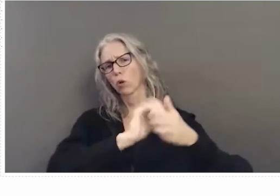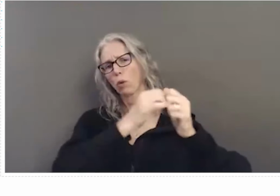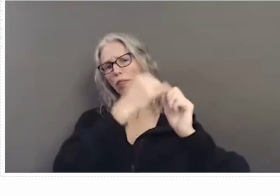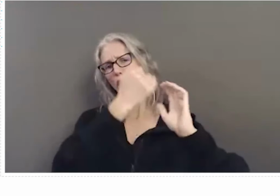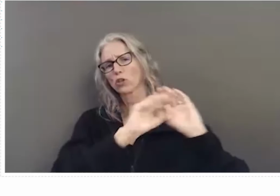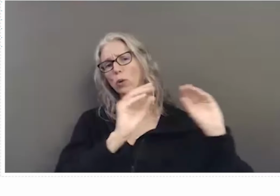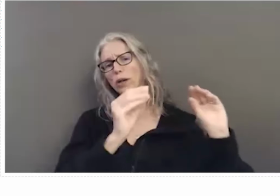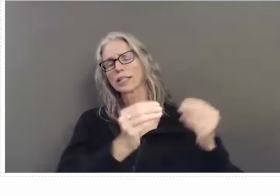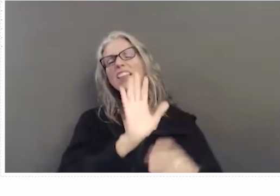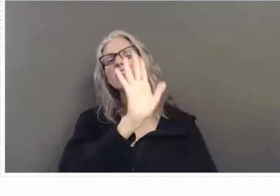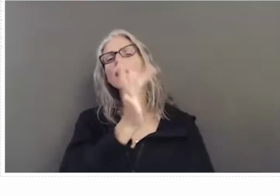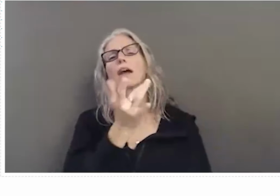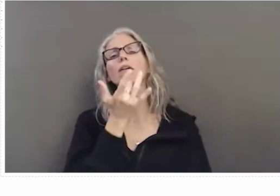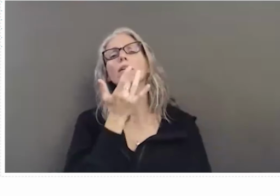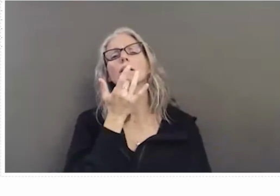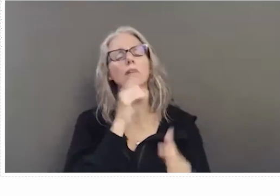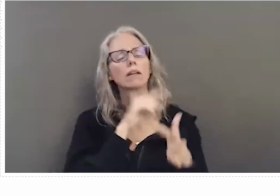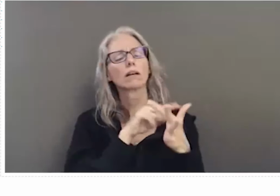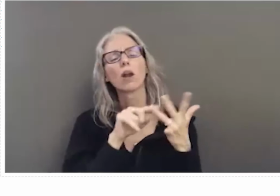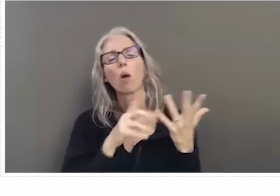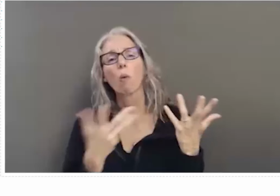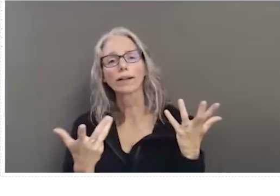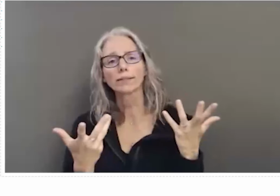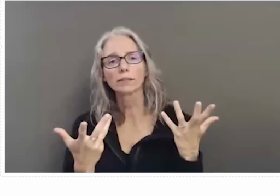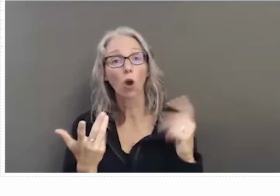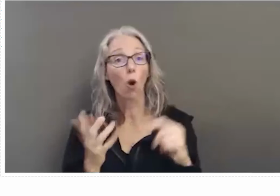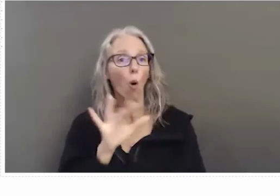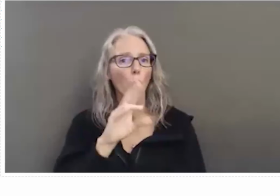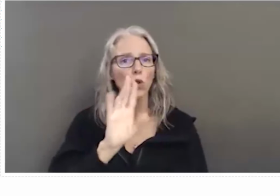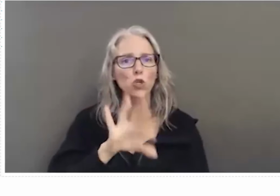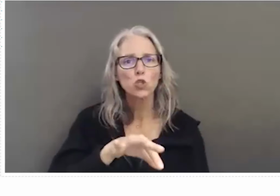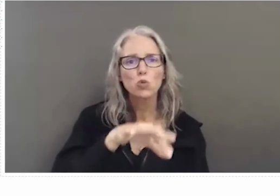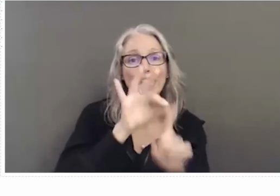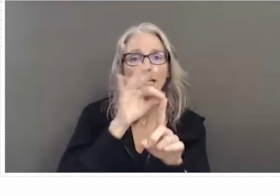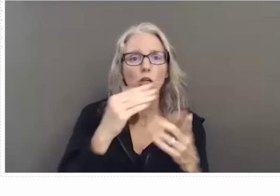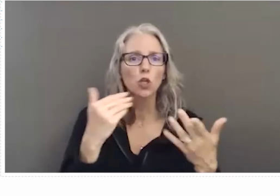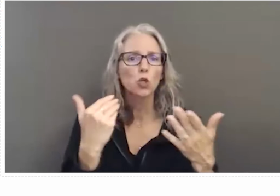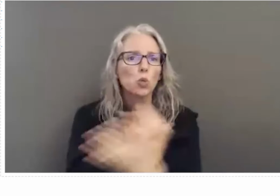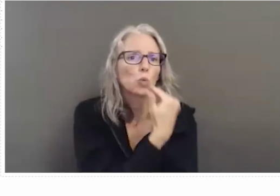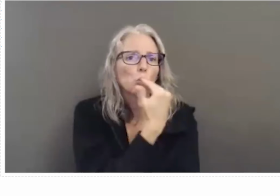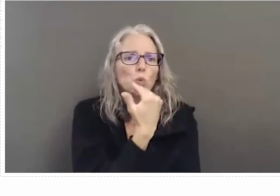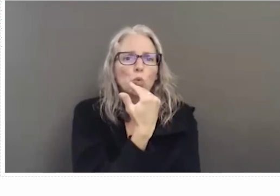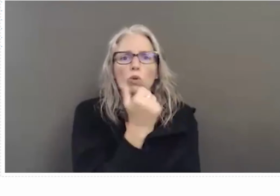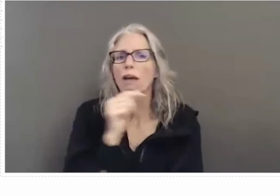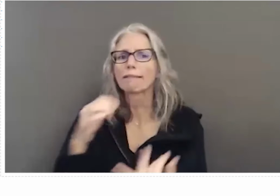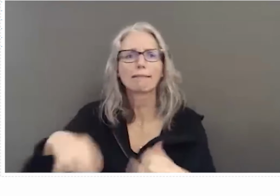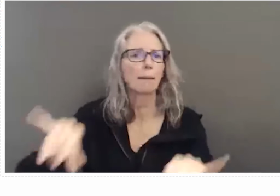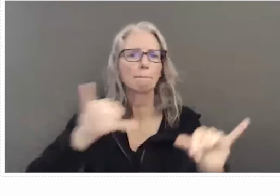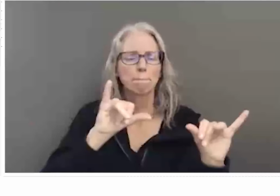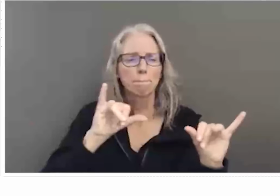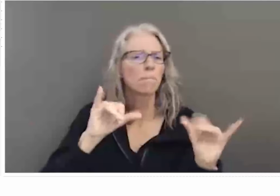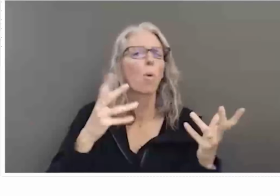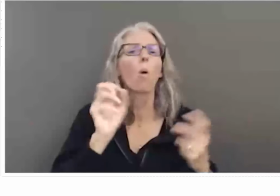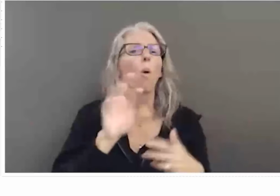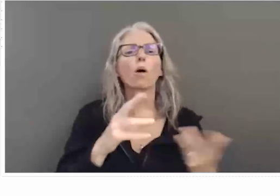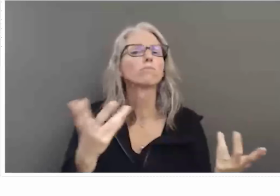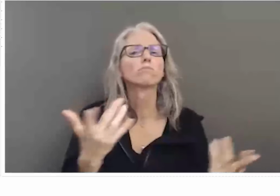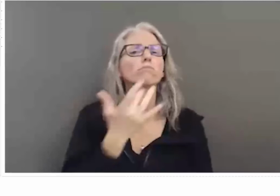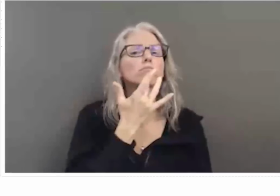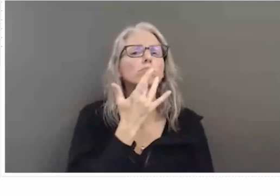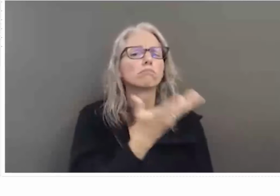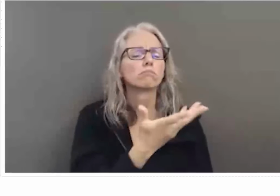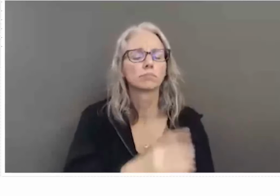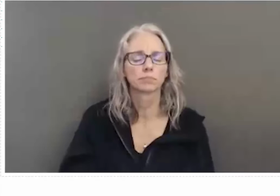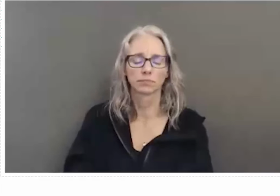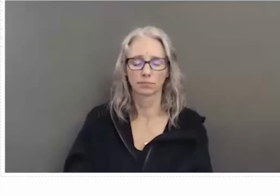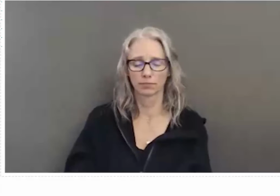the niche component, or is it a variety of things depending on who the client is? It's a very good question. I think that, you know, the